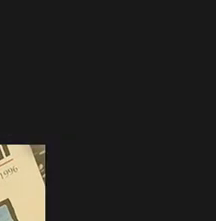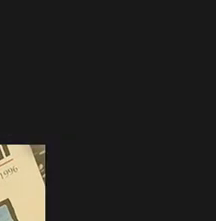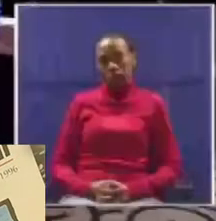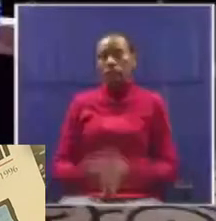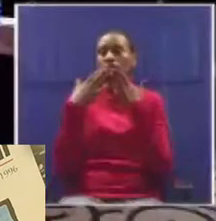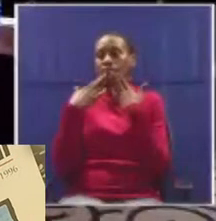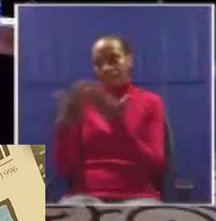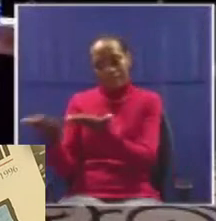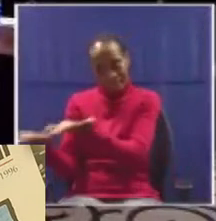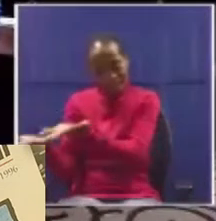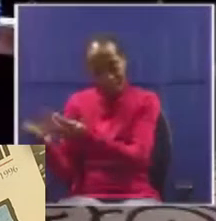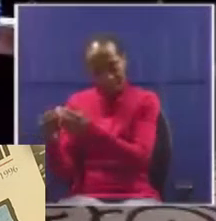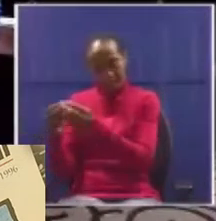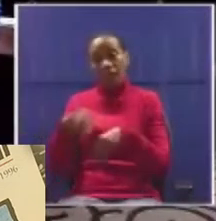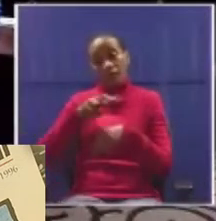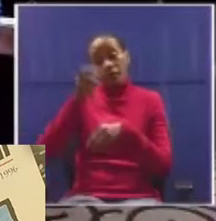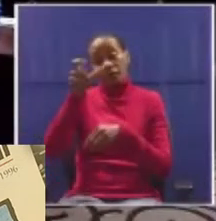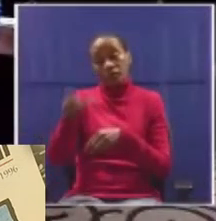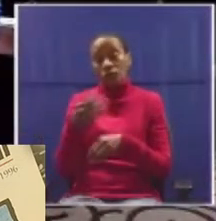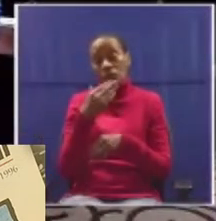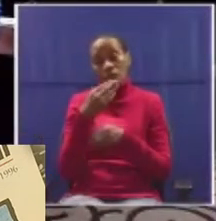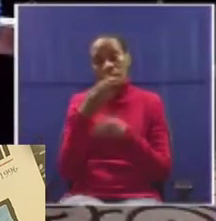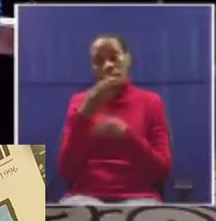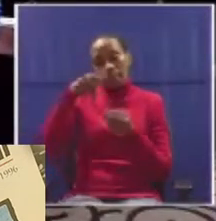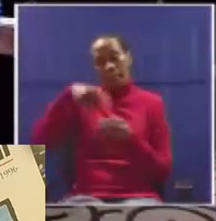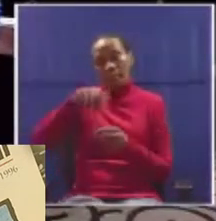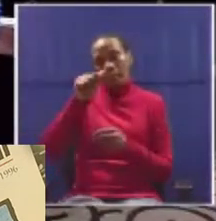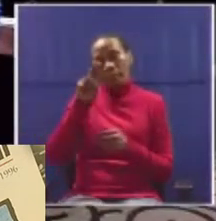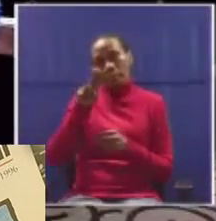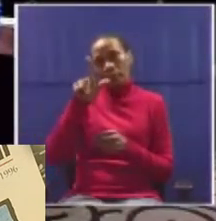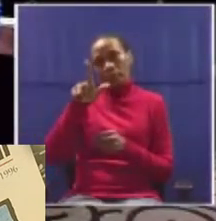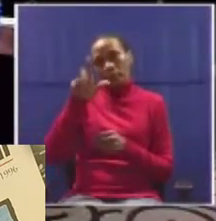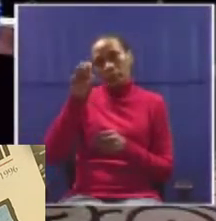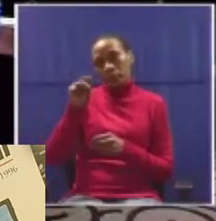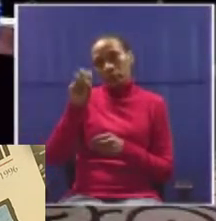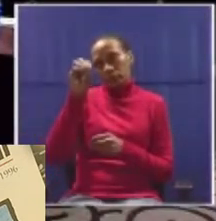then go and remember the next speaker is The Honorable Paulson